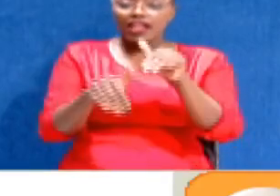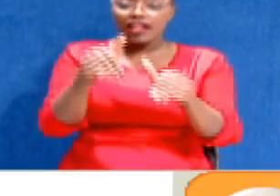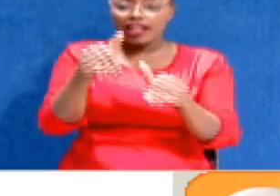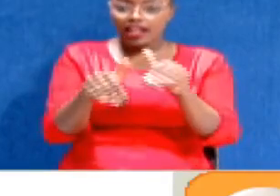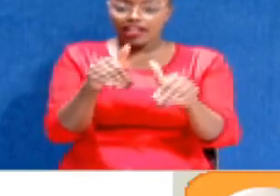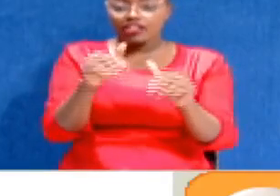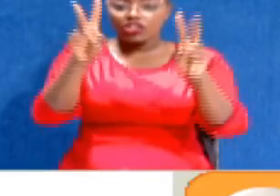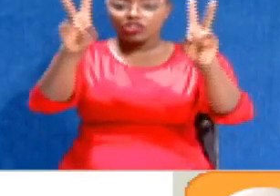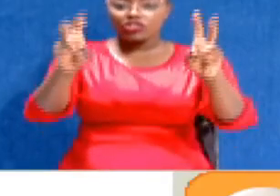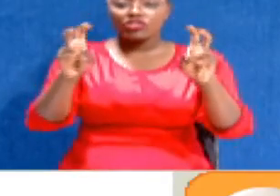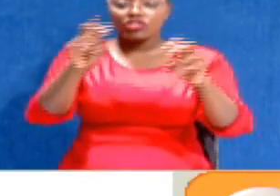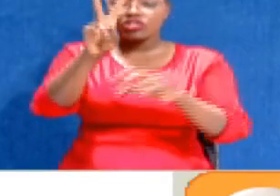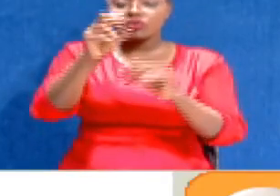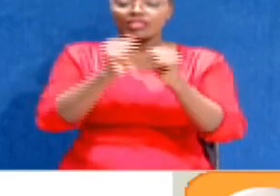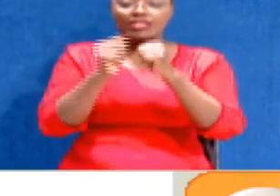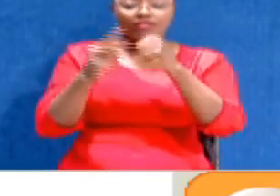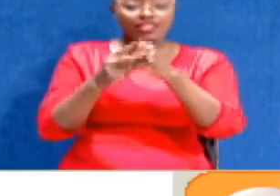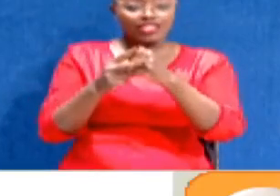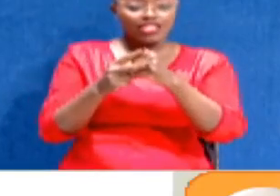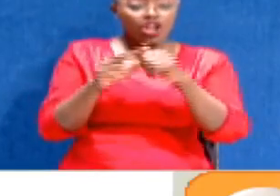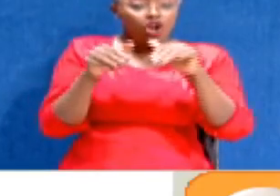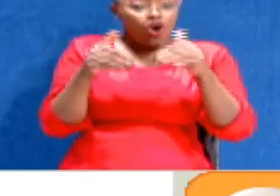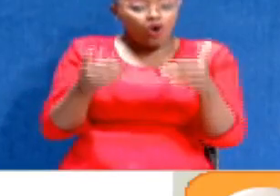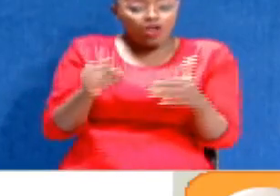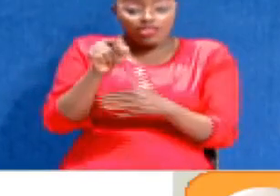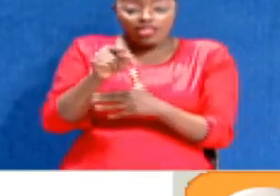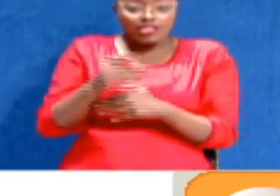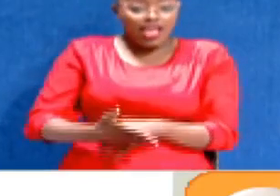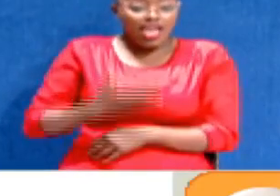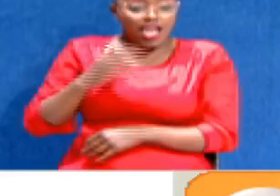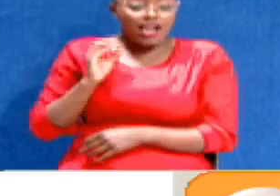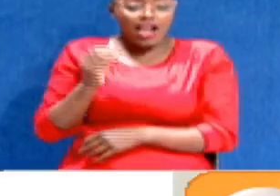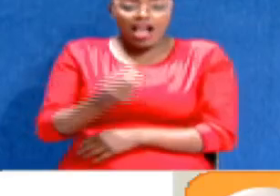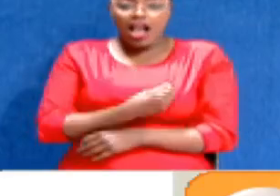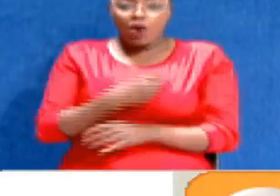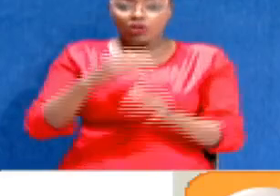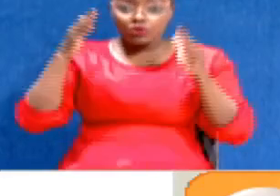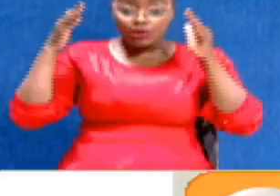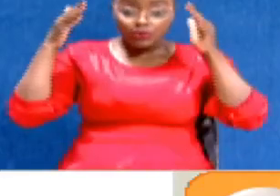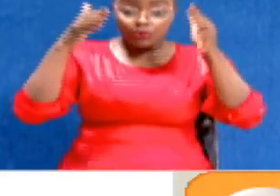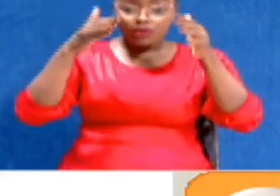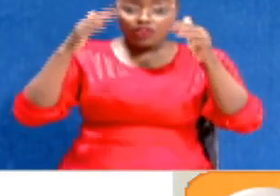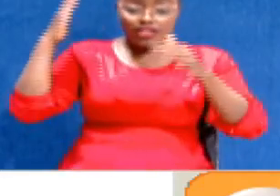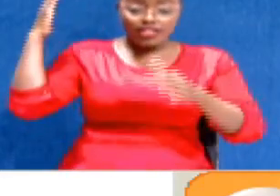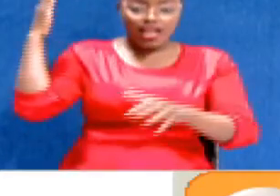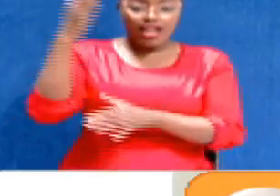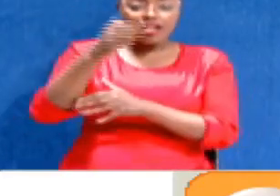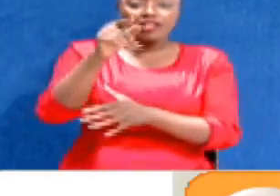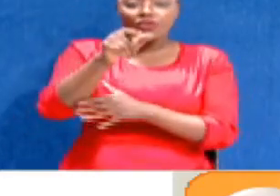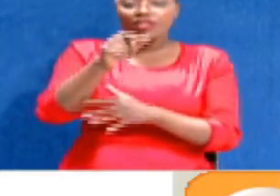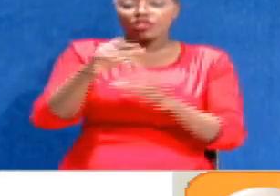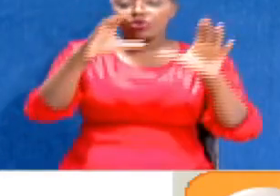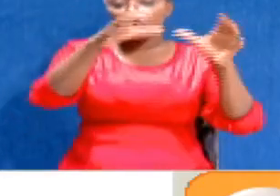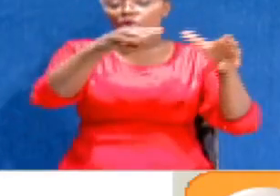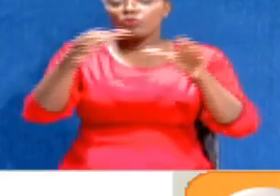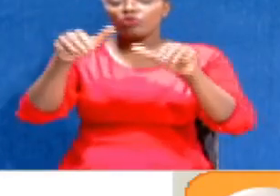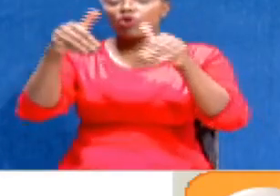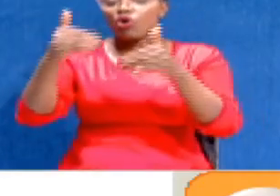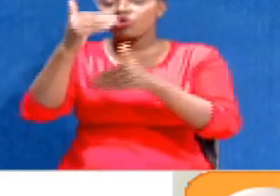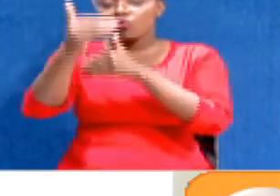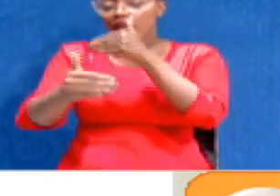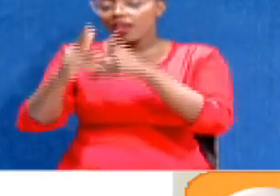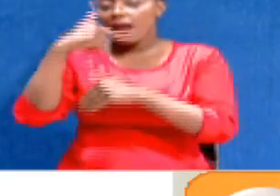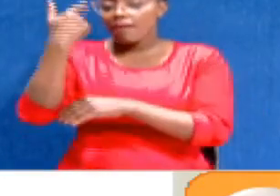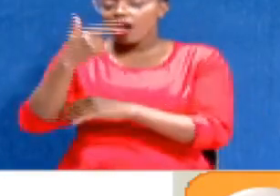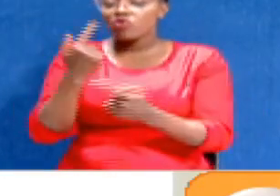issue in 2017? Or was our anger more pointedly directed at this or that community or our neighbor who